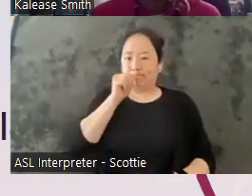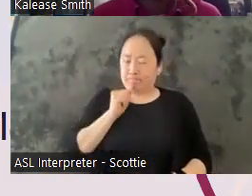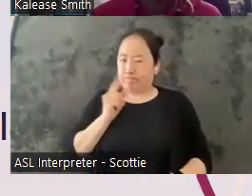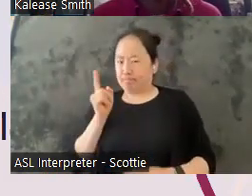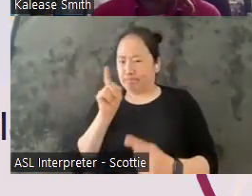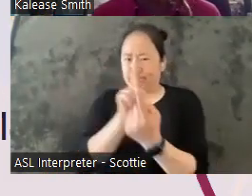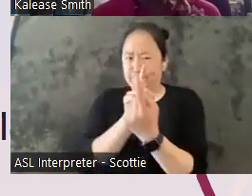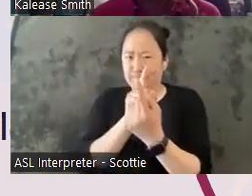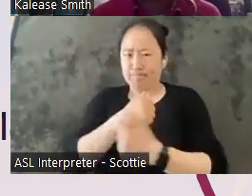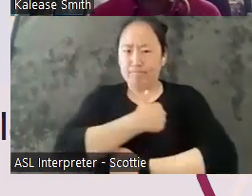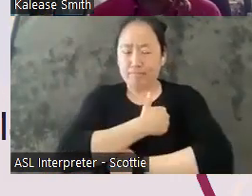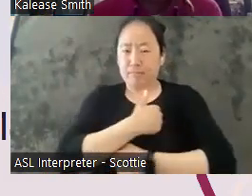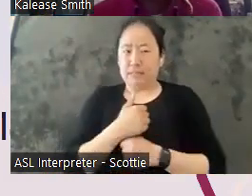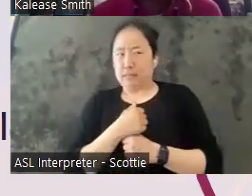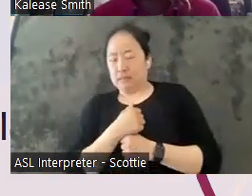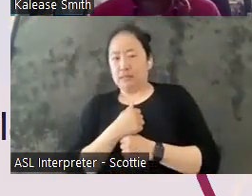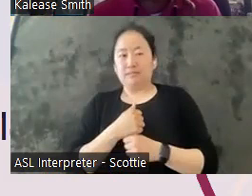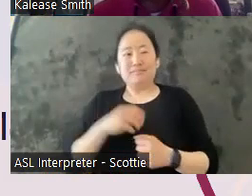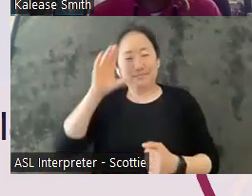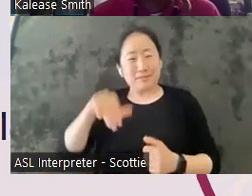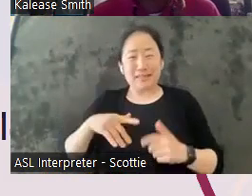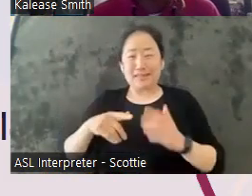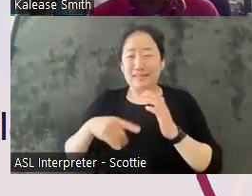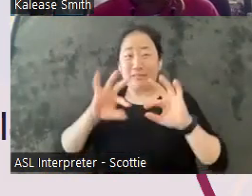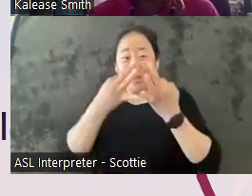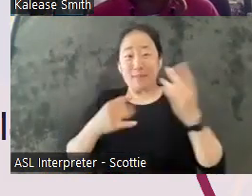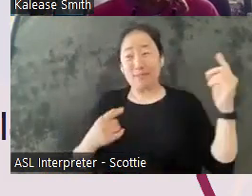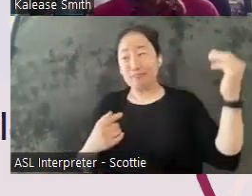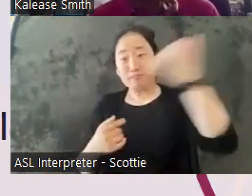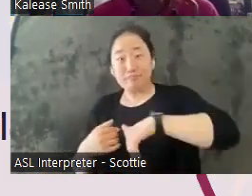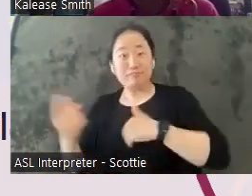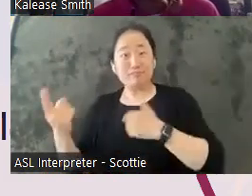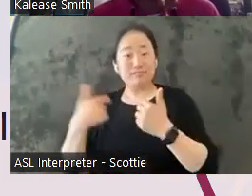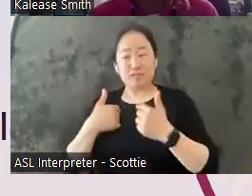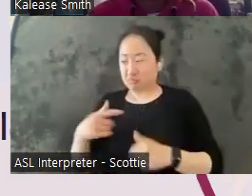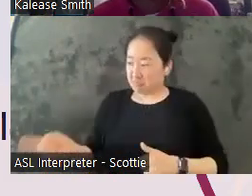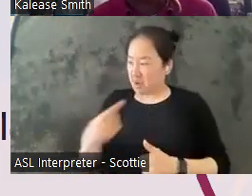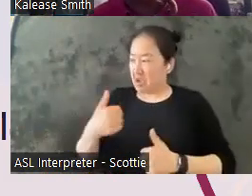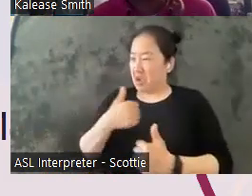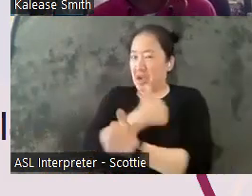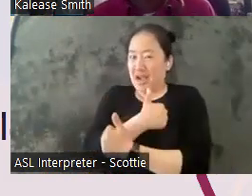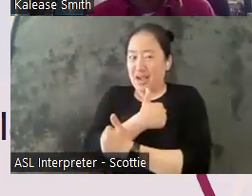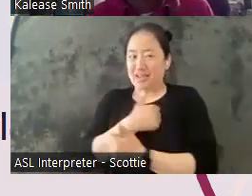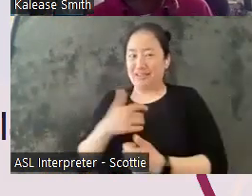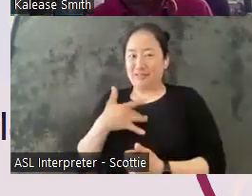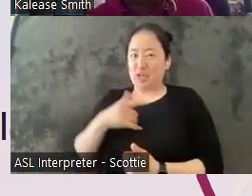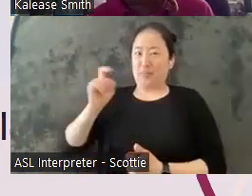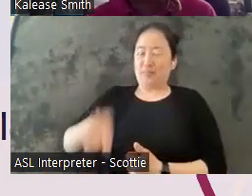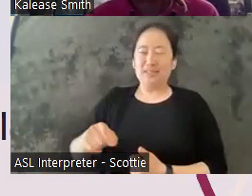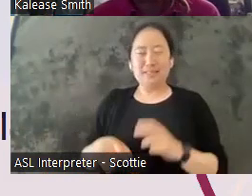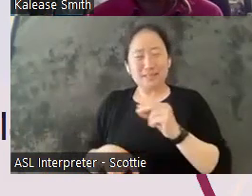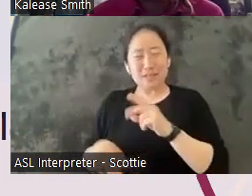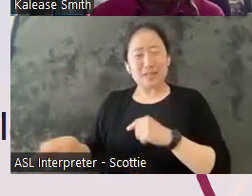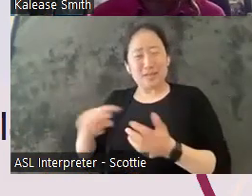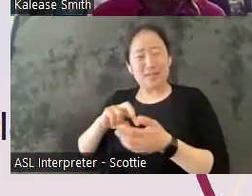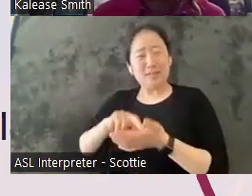if it is family, sometimes they're not comfortable with that. And that's okay. It doesn't mean they're a bad kid or they're spoiled or, you know,